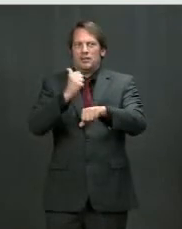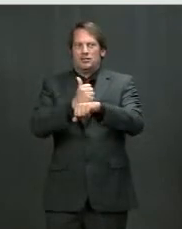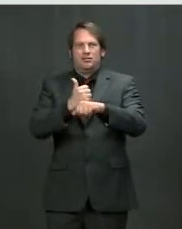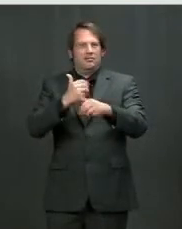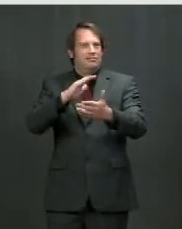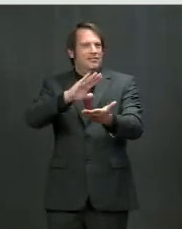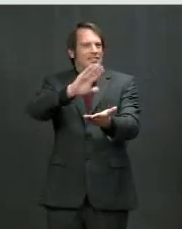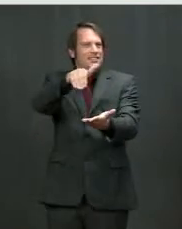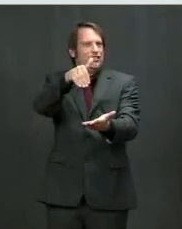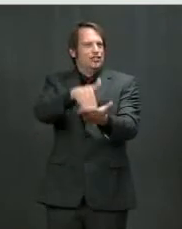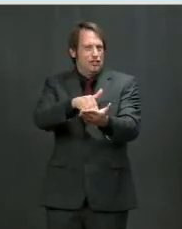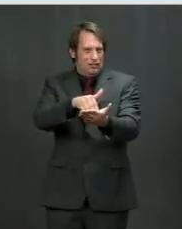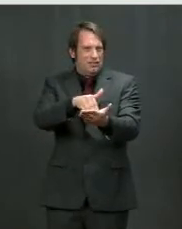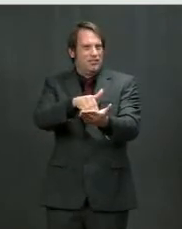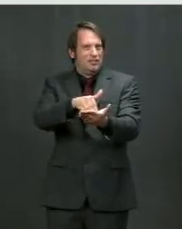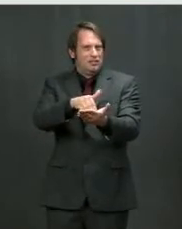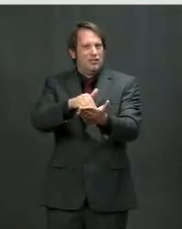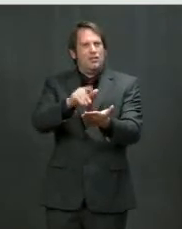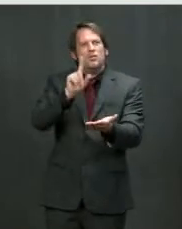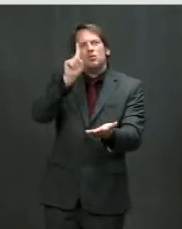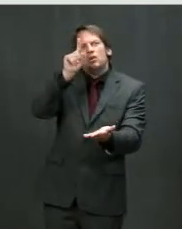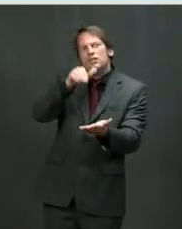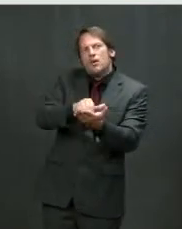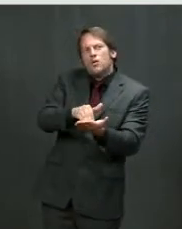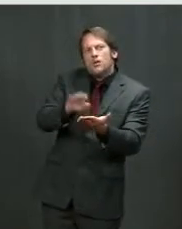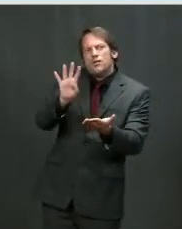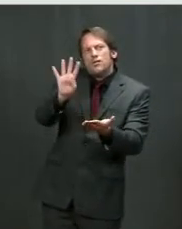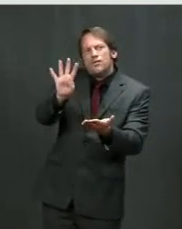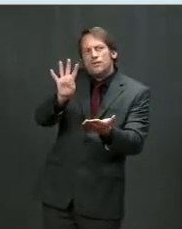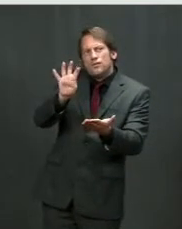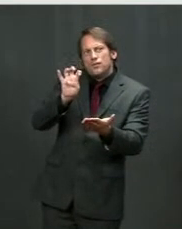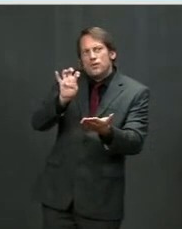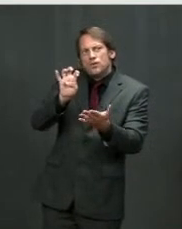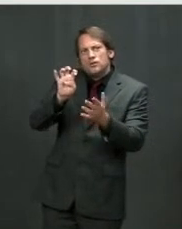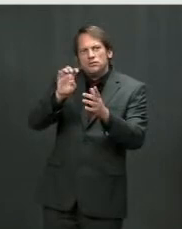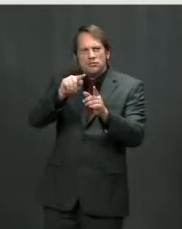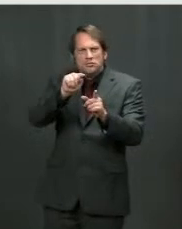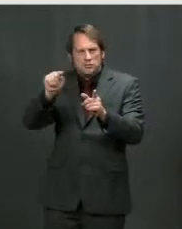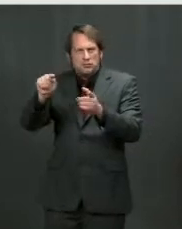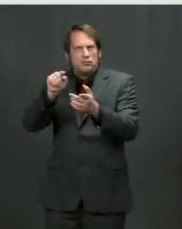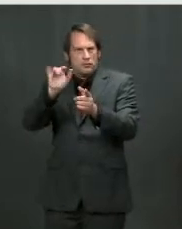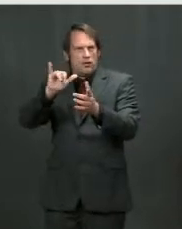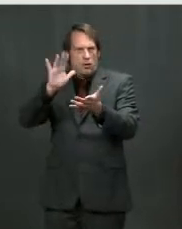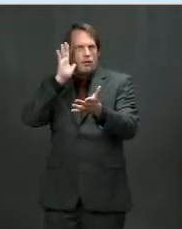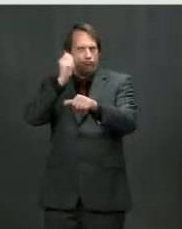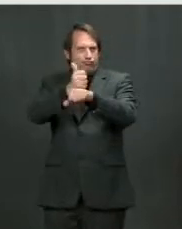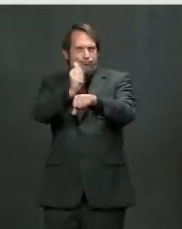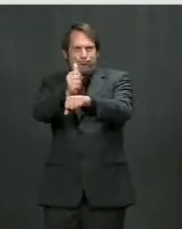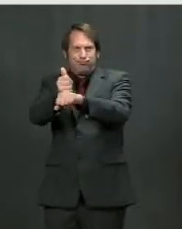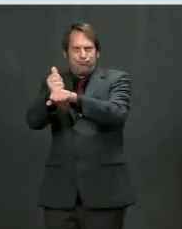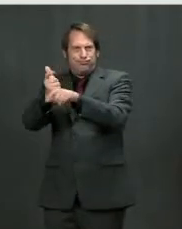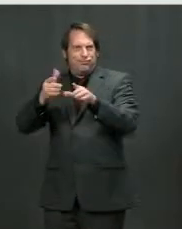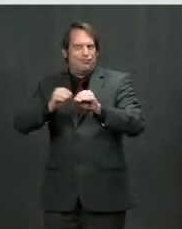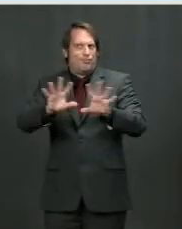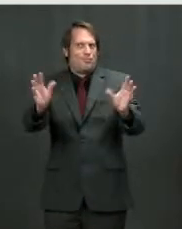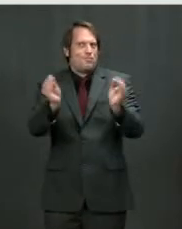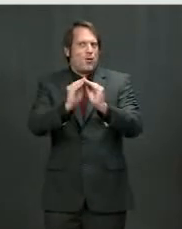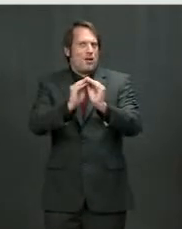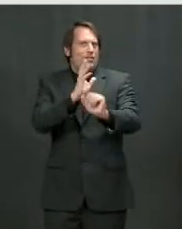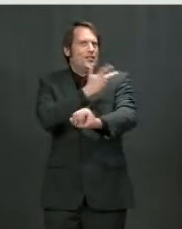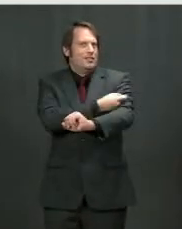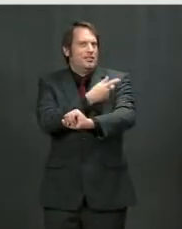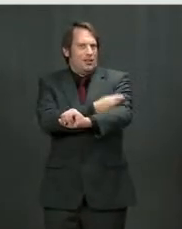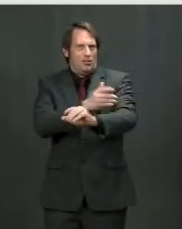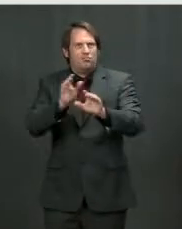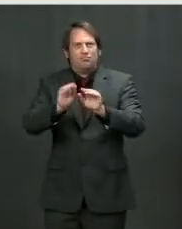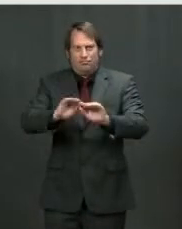centers can sign up to receive and administer doses to their patients. Many community health centers are